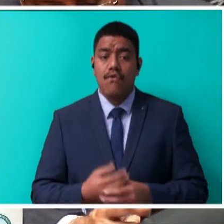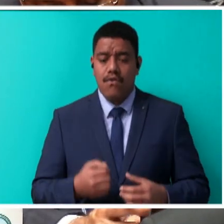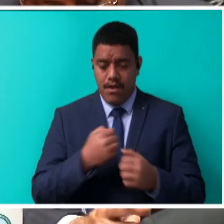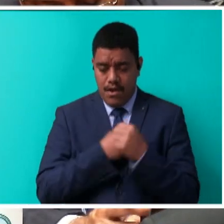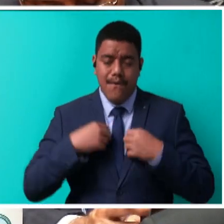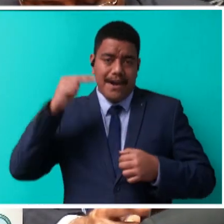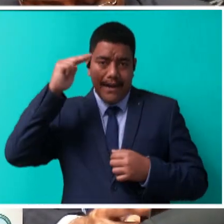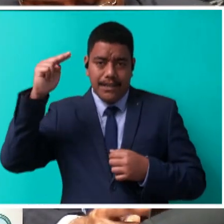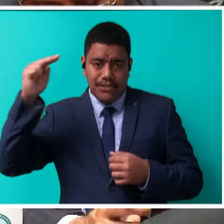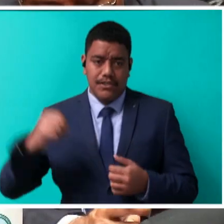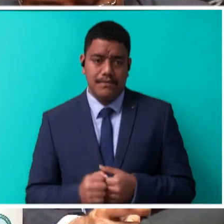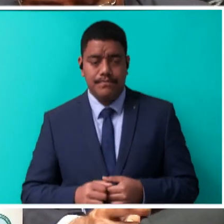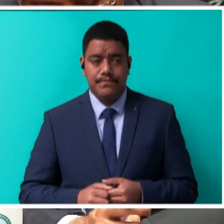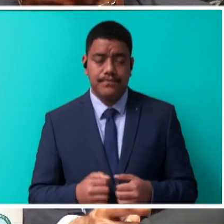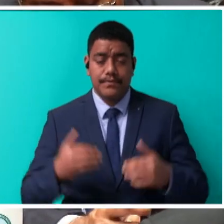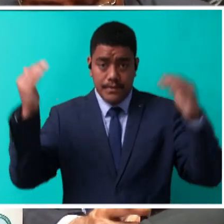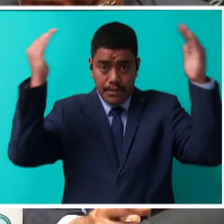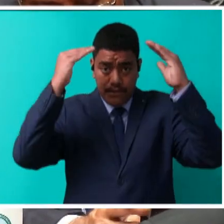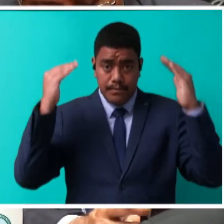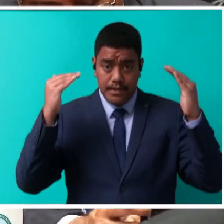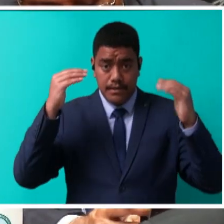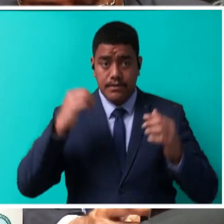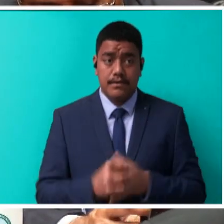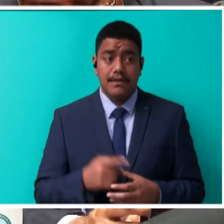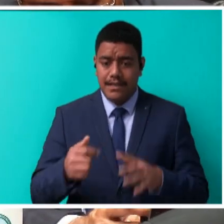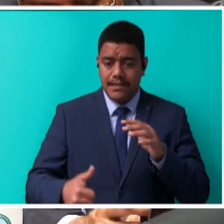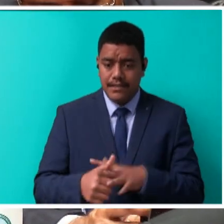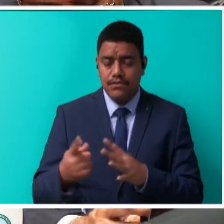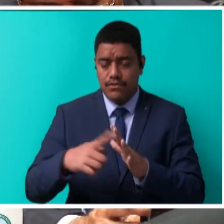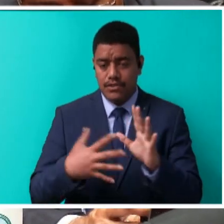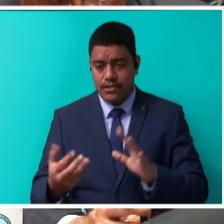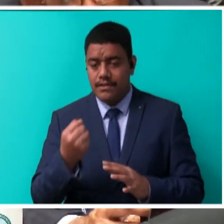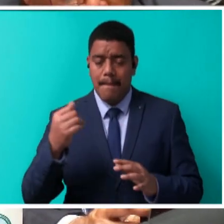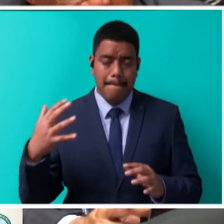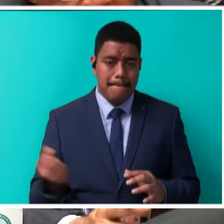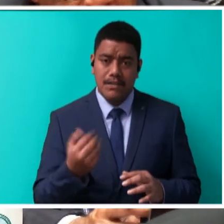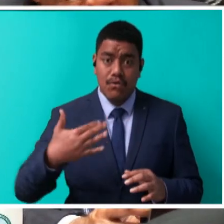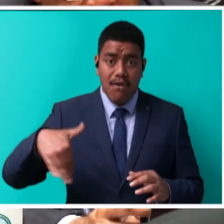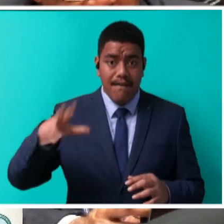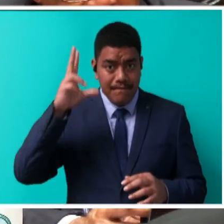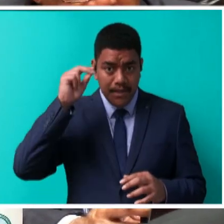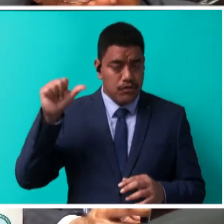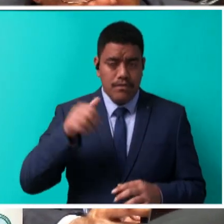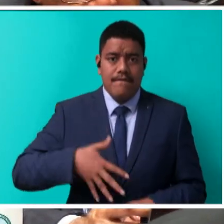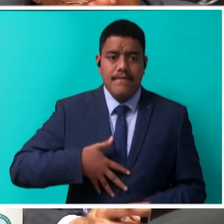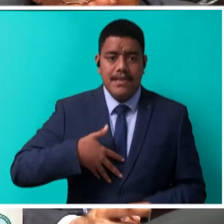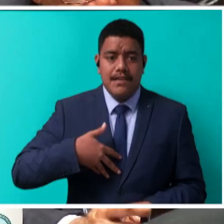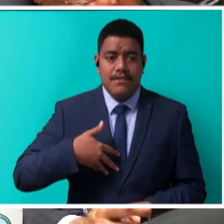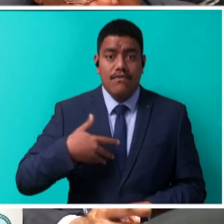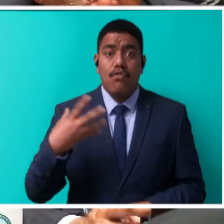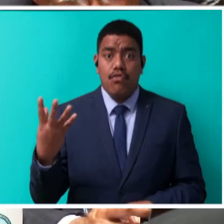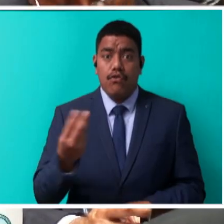nation. Mr. Speaker, sir, access to justice must be felt by all Fijians, including those in